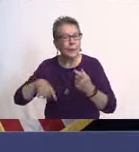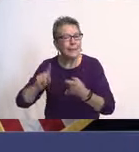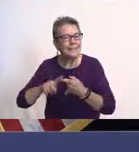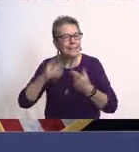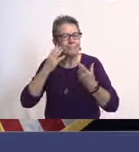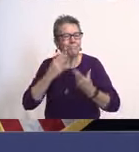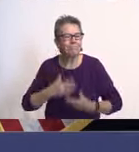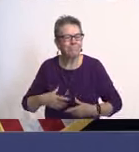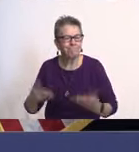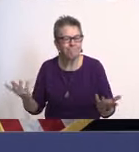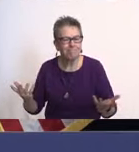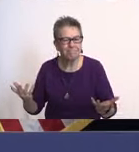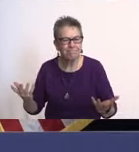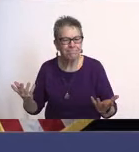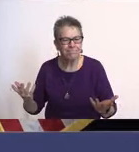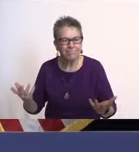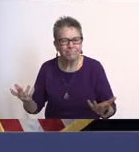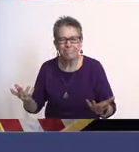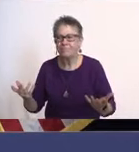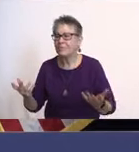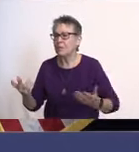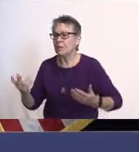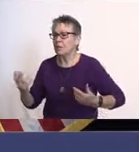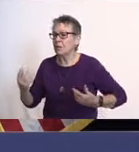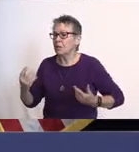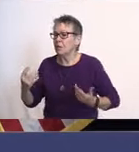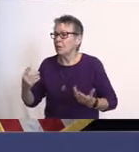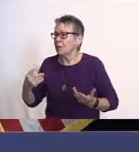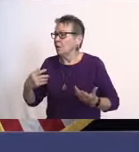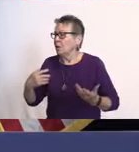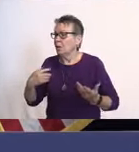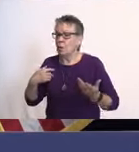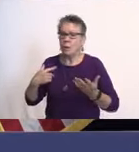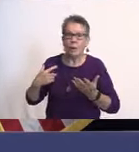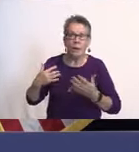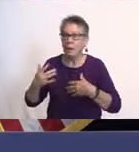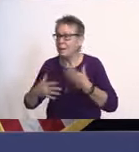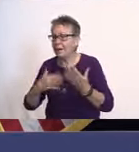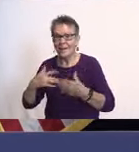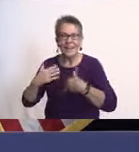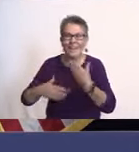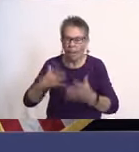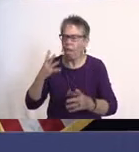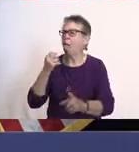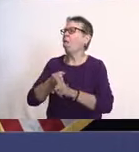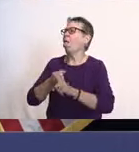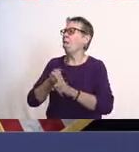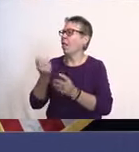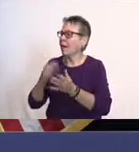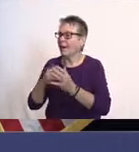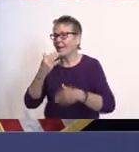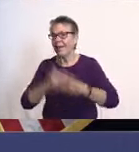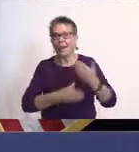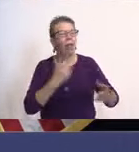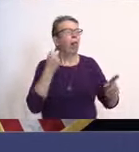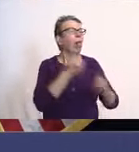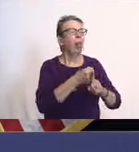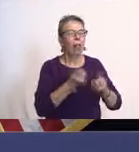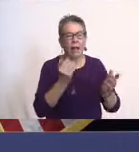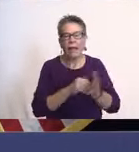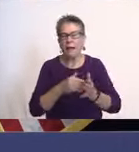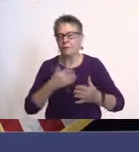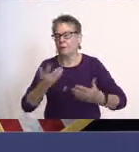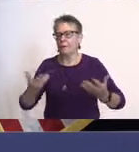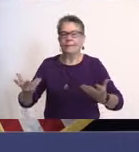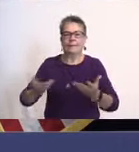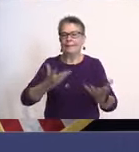it miss getting clocked out of left field, which we're also all trying to avoid. But it was good. It was a very